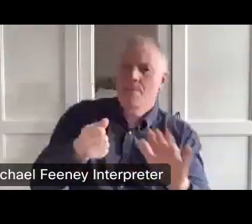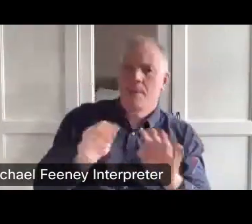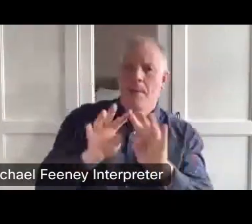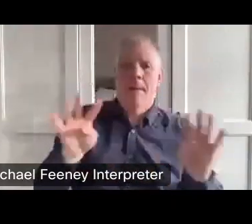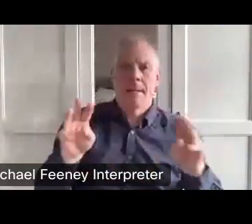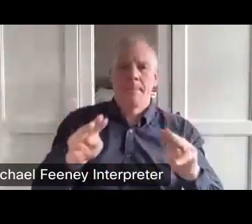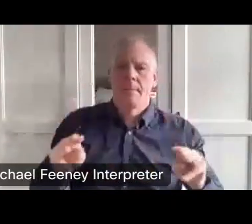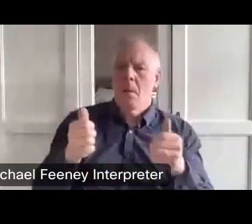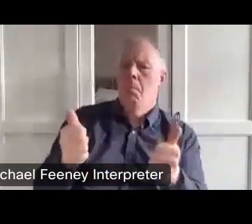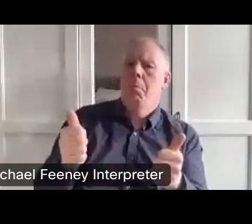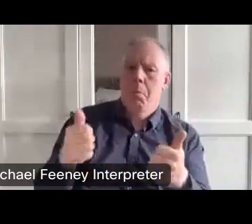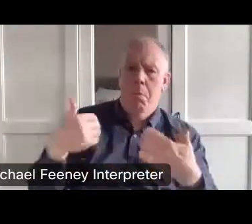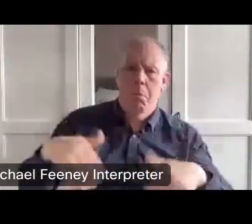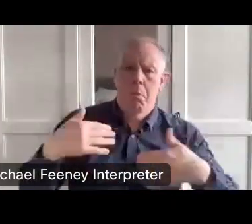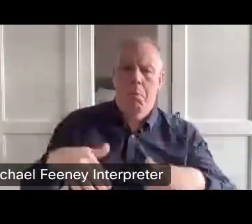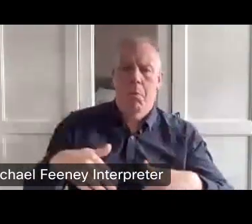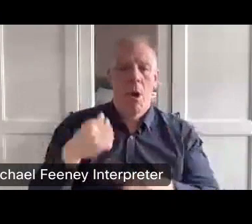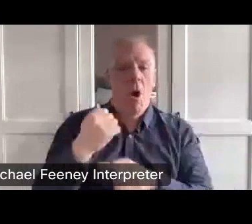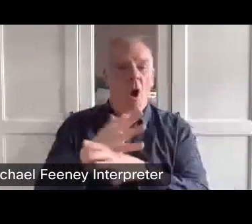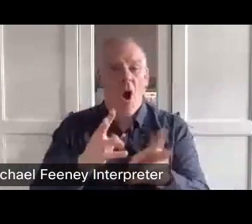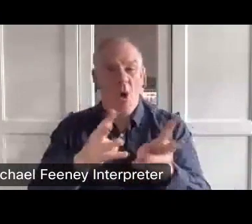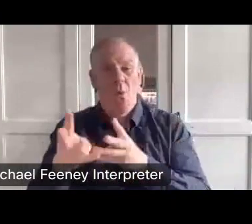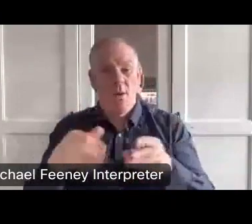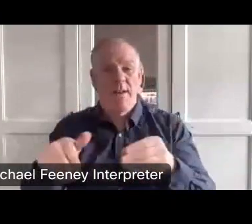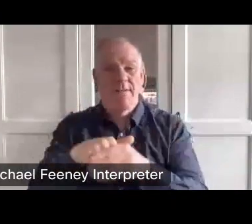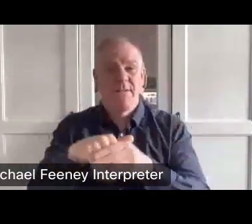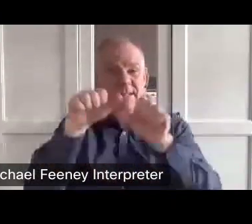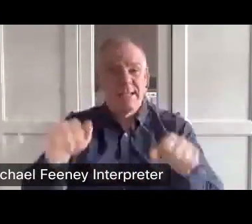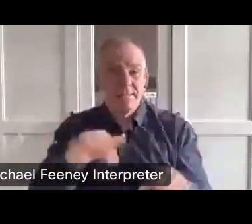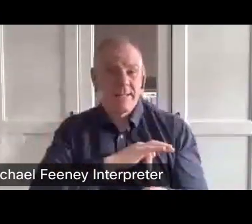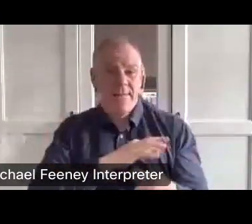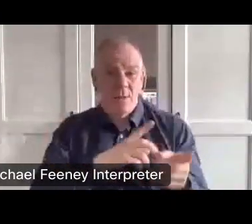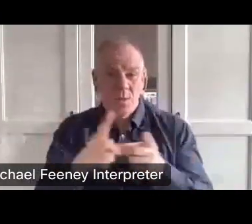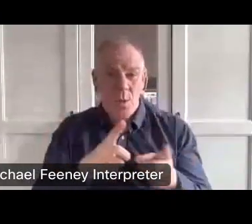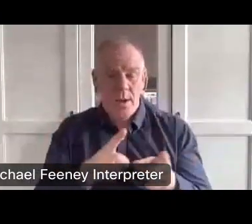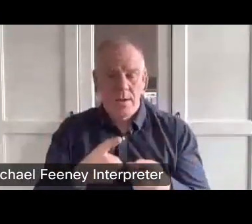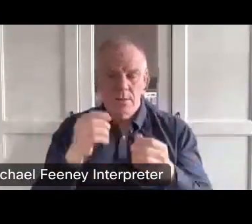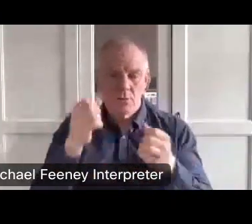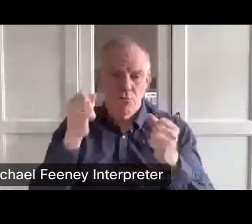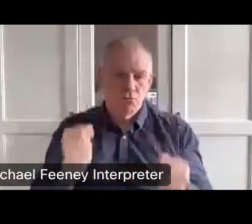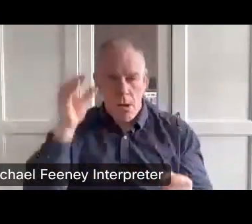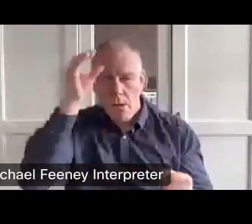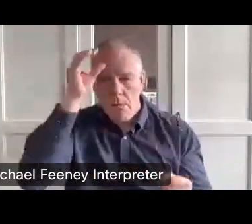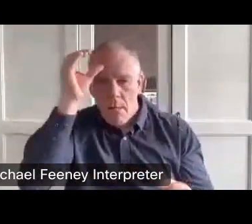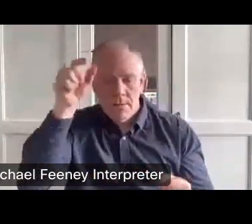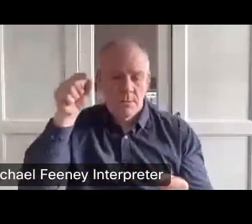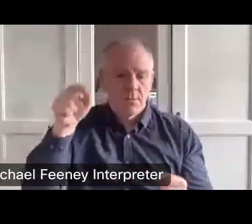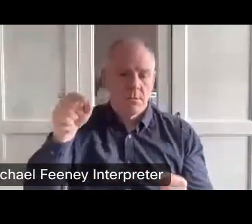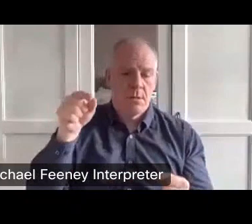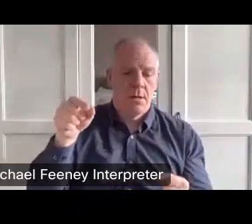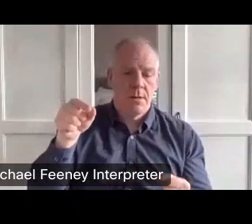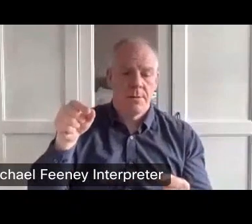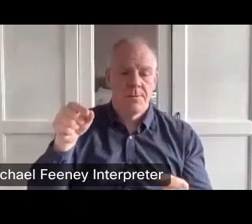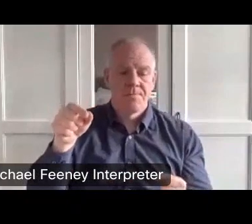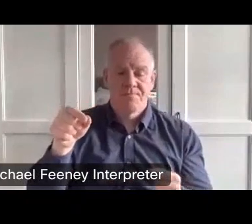here, who again are all working in the system, you know, and the tremendous knowledge that's there, the tremendous knowledge that